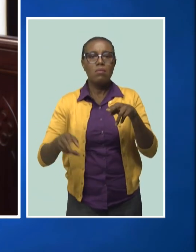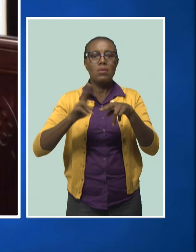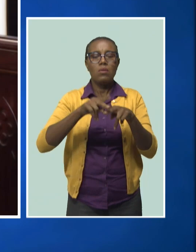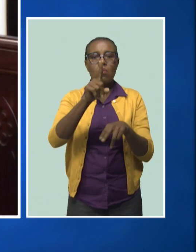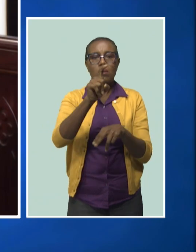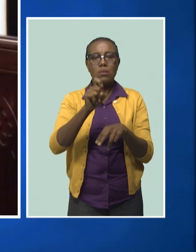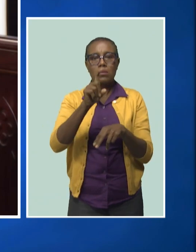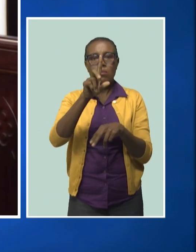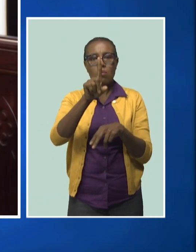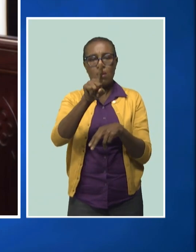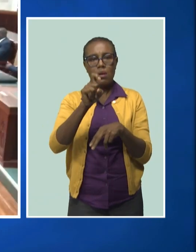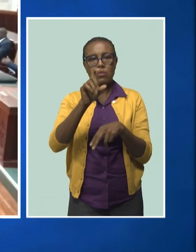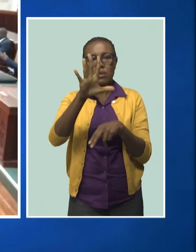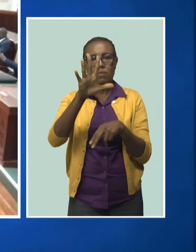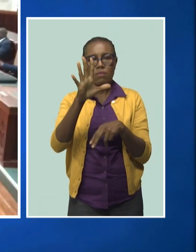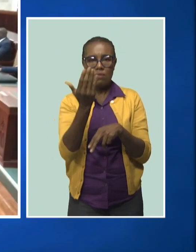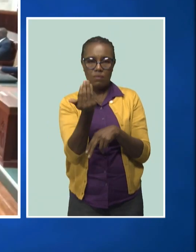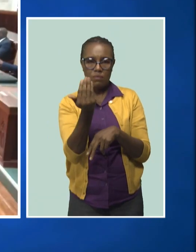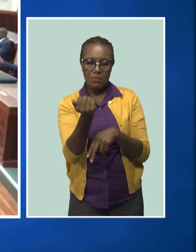1,150.